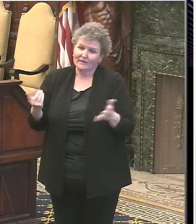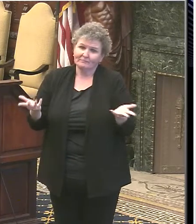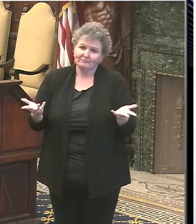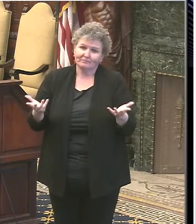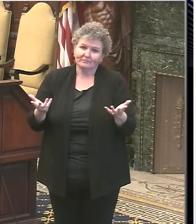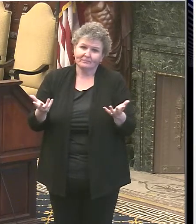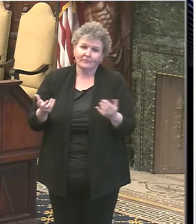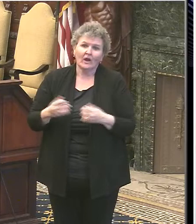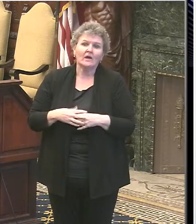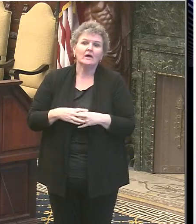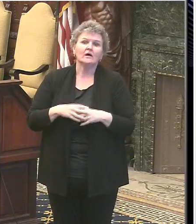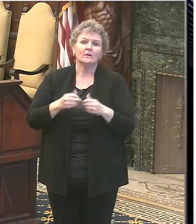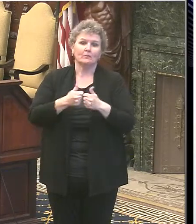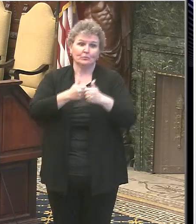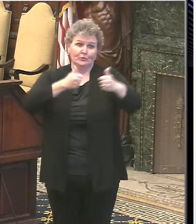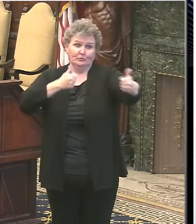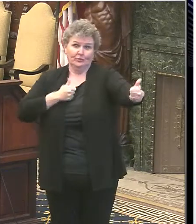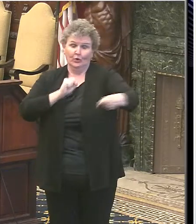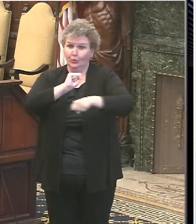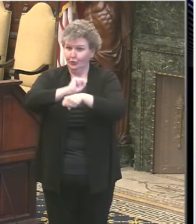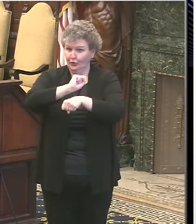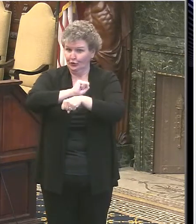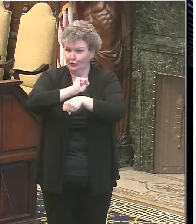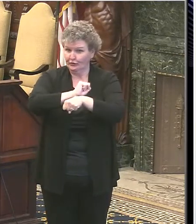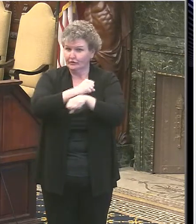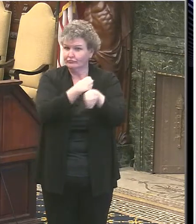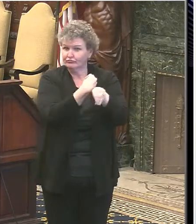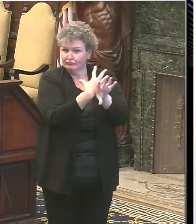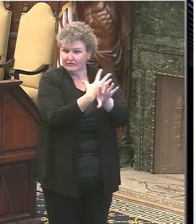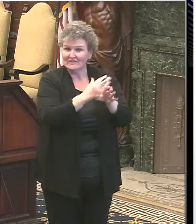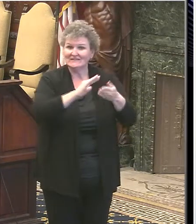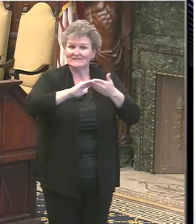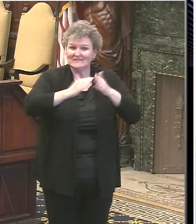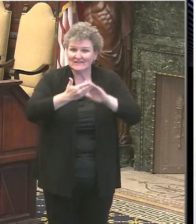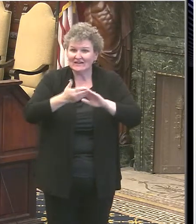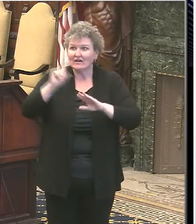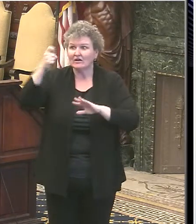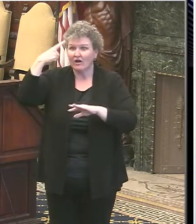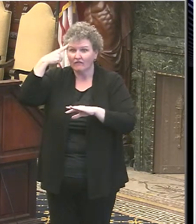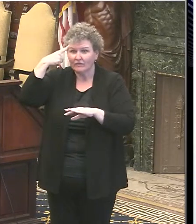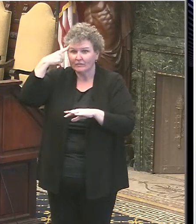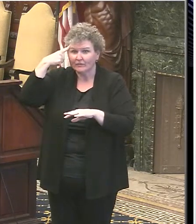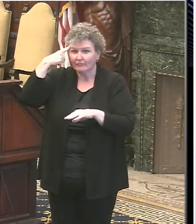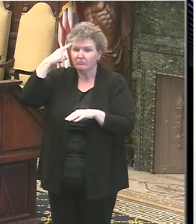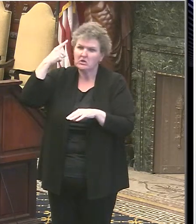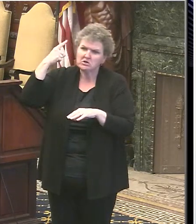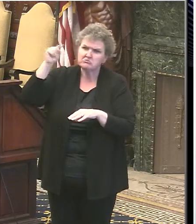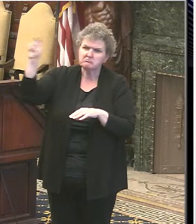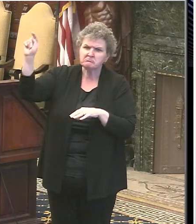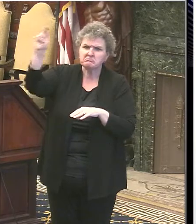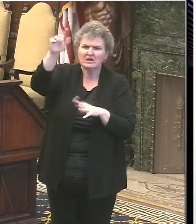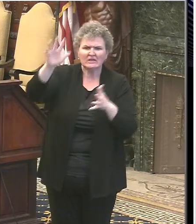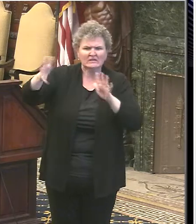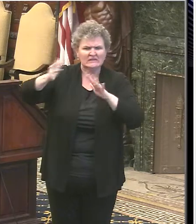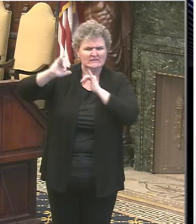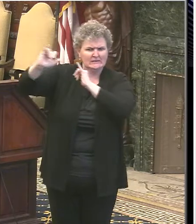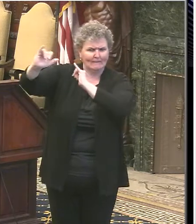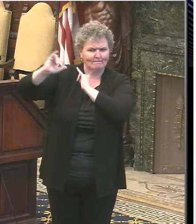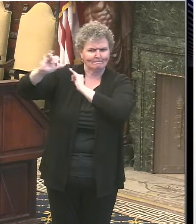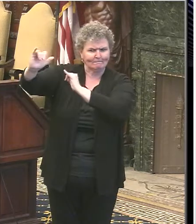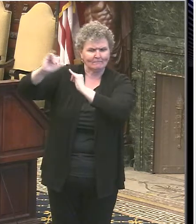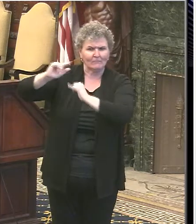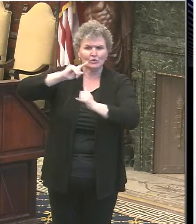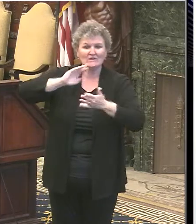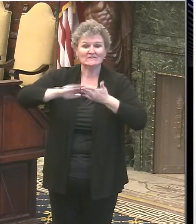work requirement, the city's requirements are consistent with or more stringent, more restrictive than the state's requirements. I just want to be clear